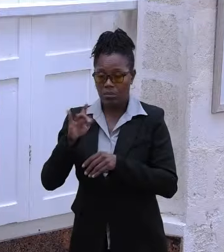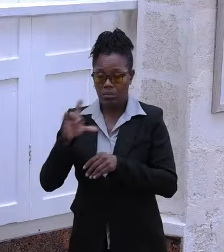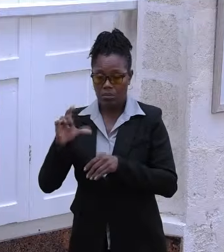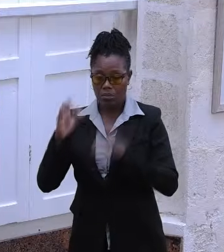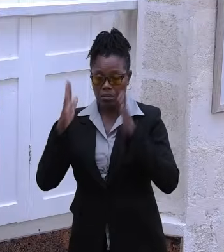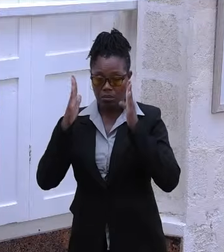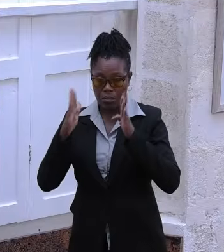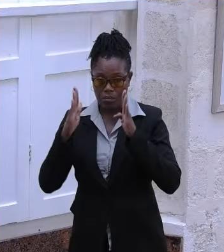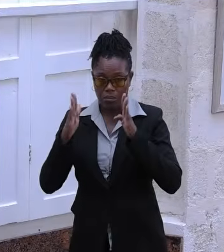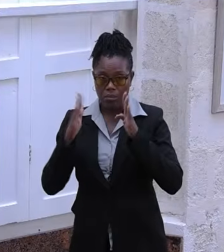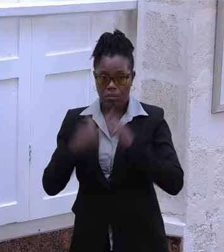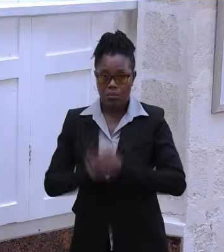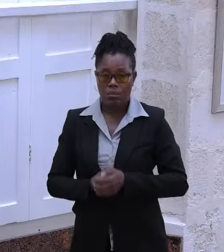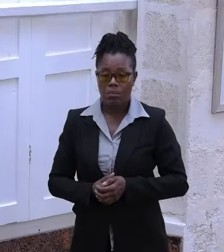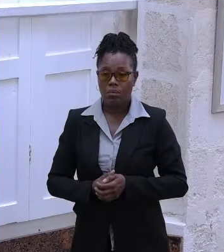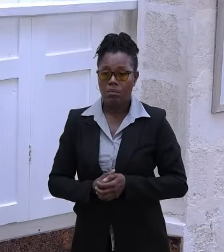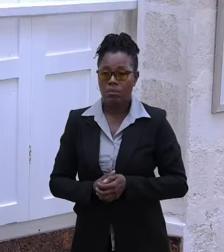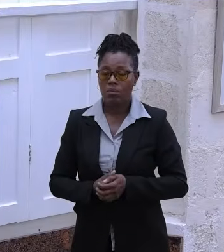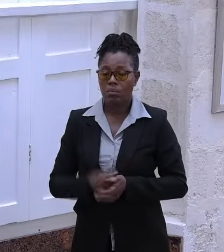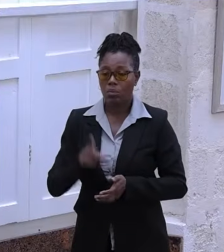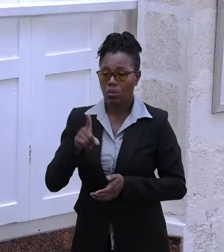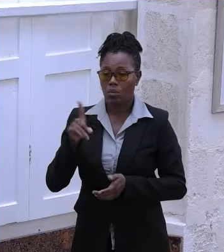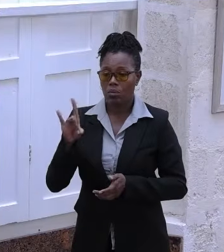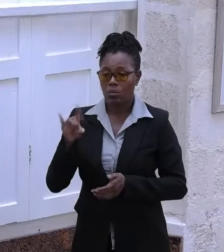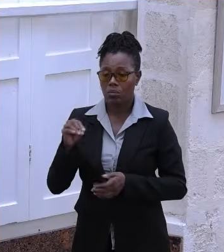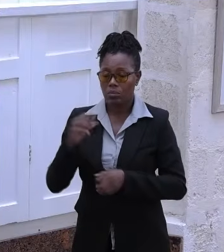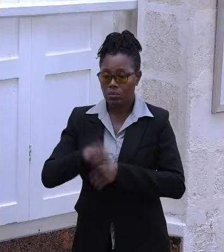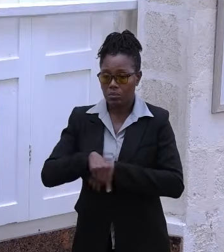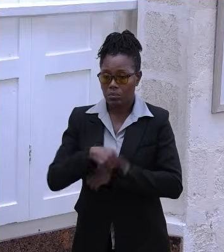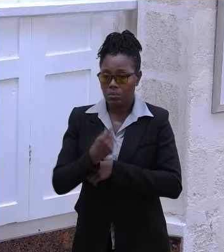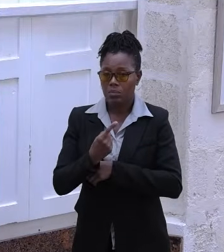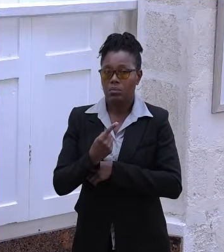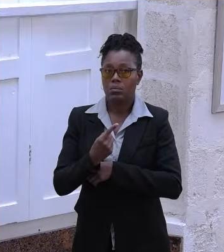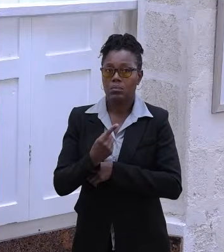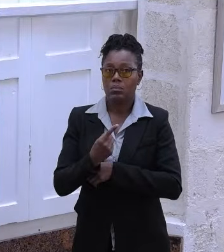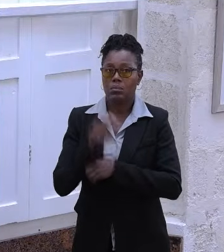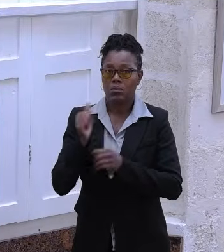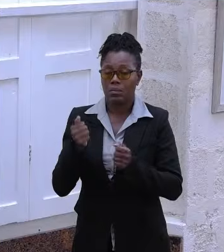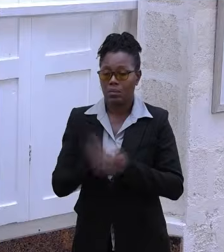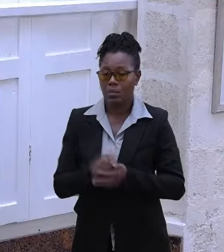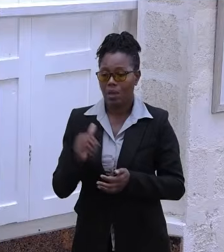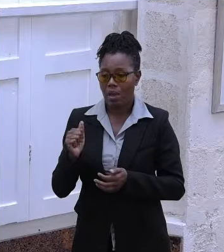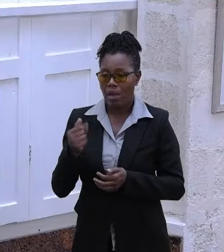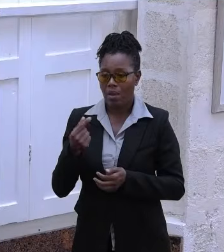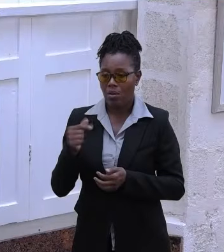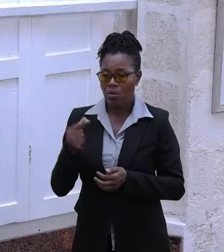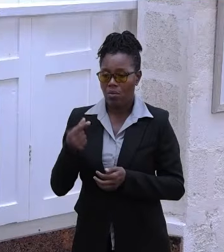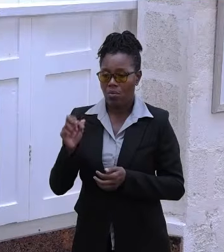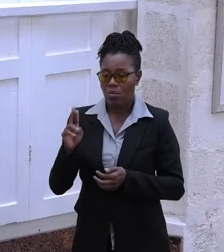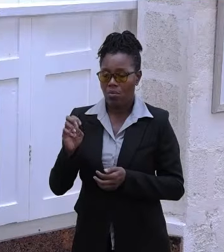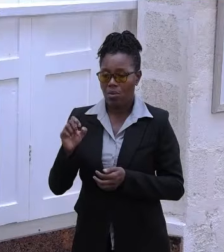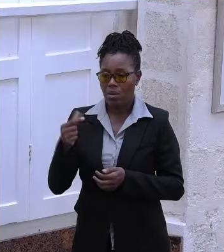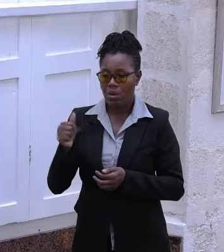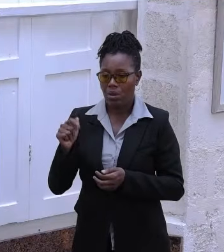the 180 days is on an aggregate basis after